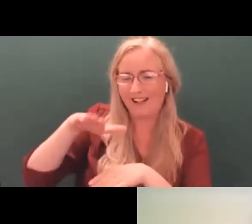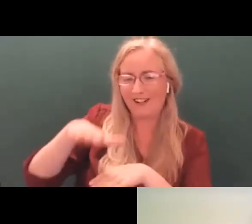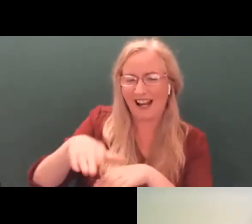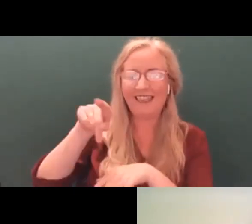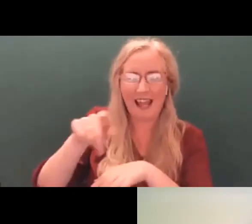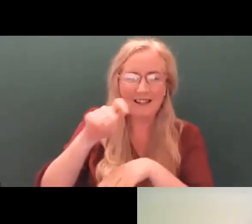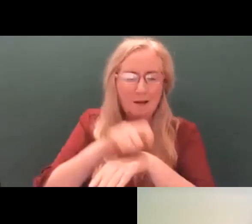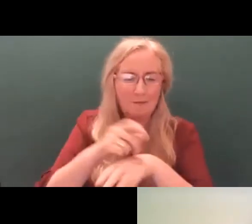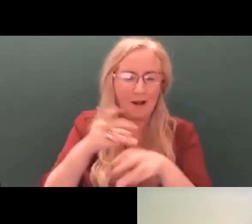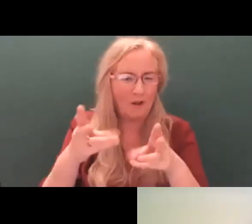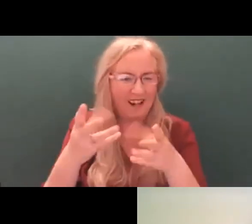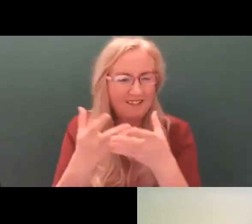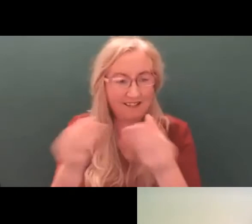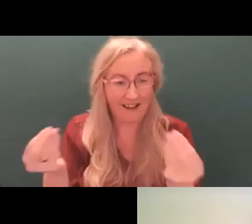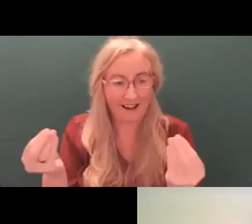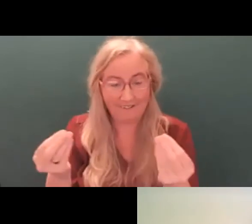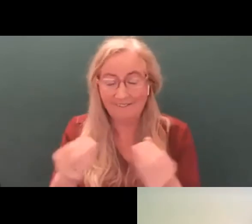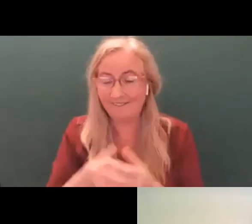one.